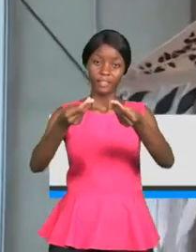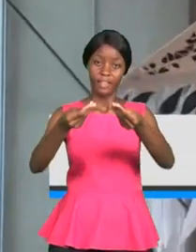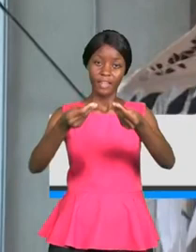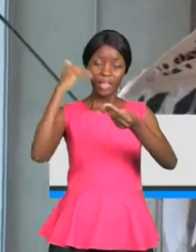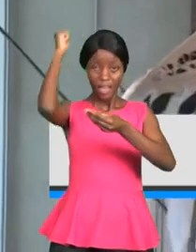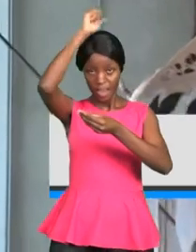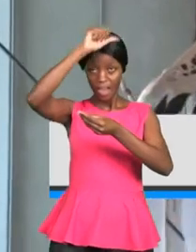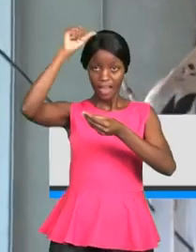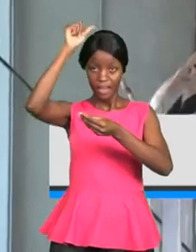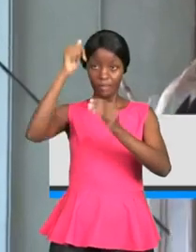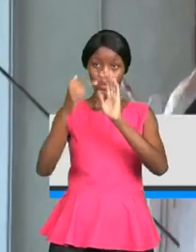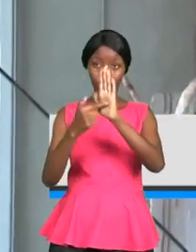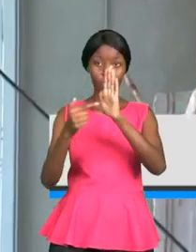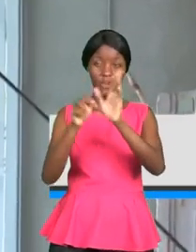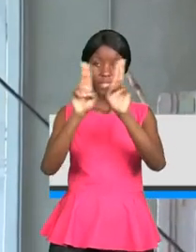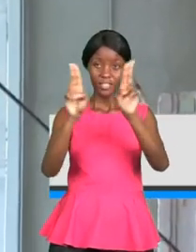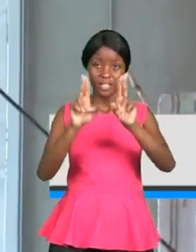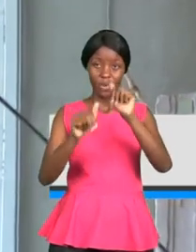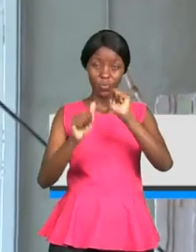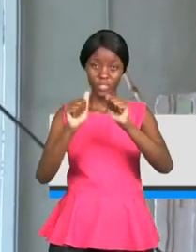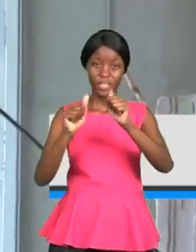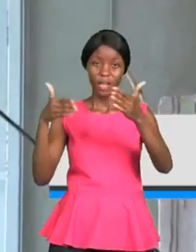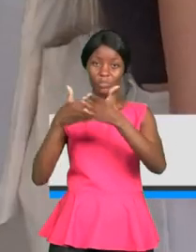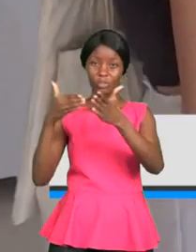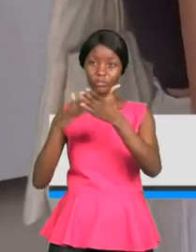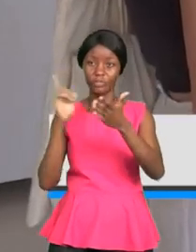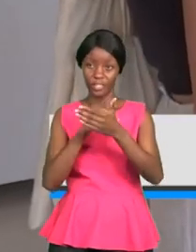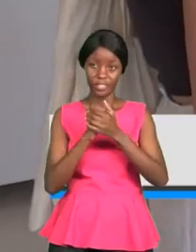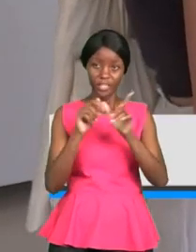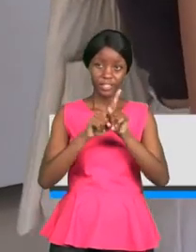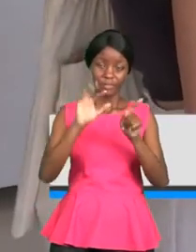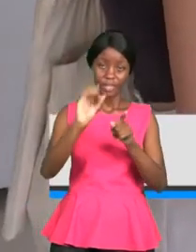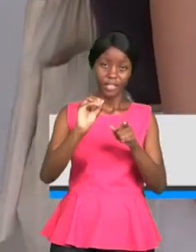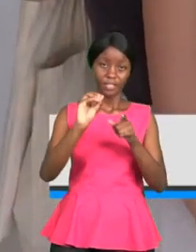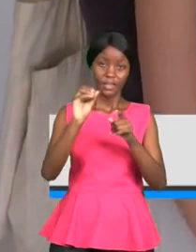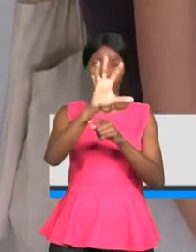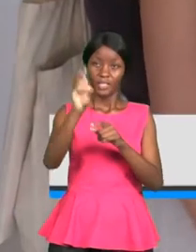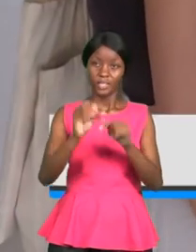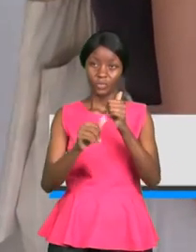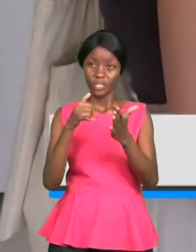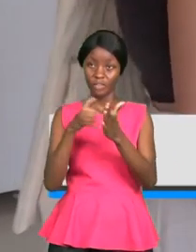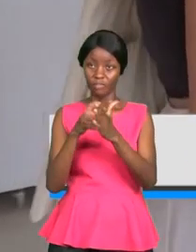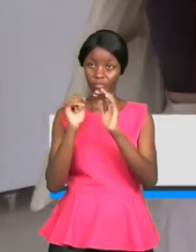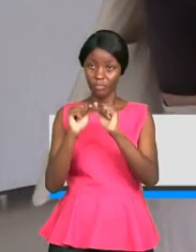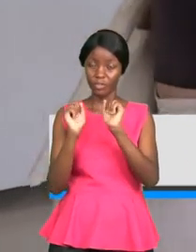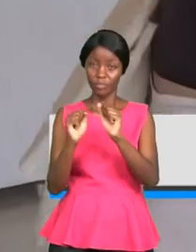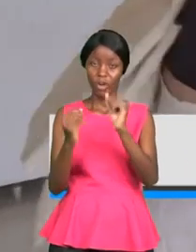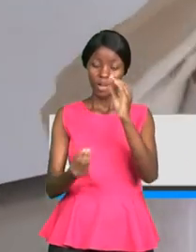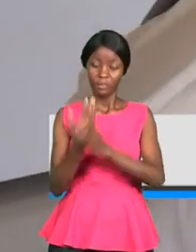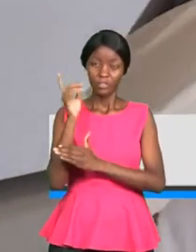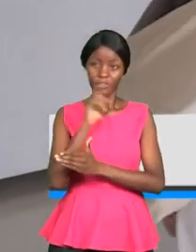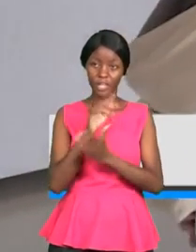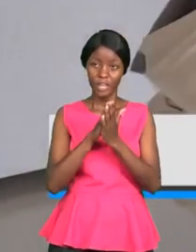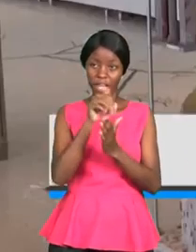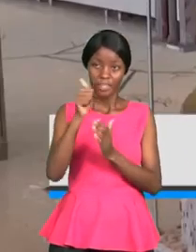artists the international exposure they have long been denied. Some 30% of the work included will be newly commissioned, and some